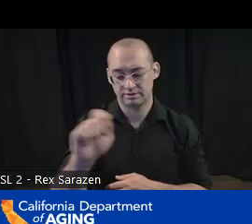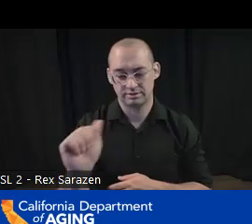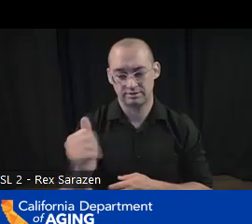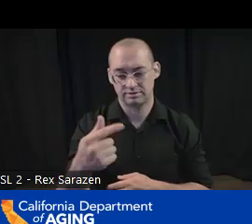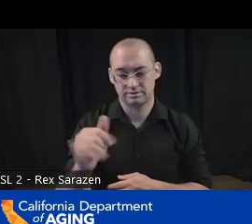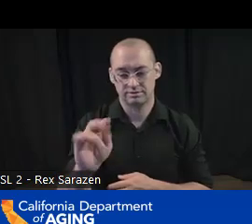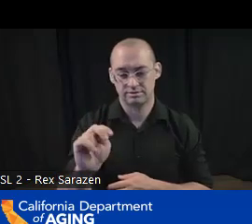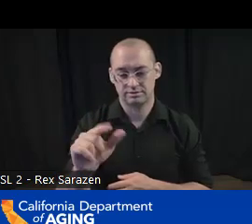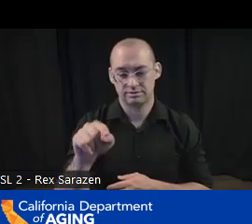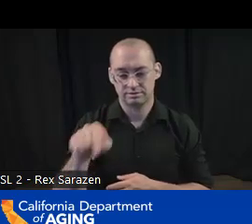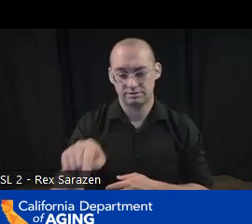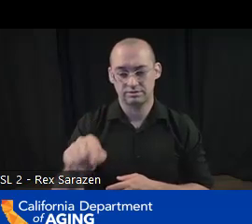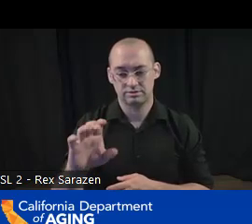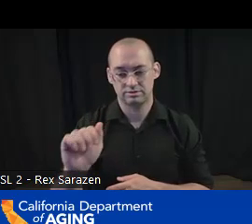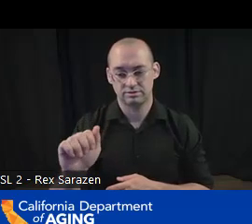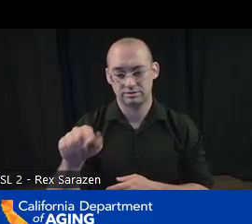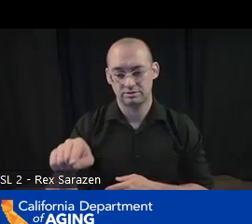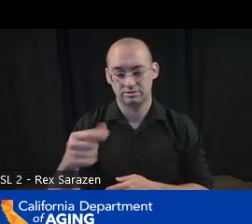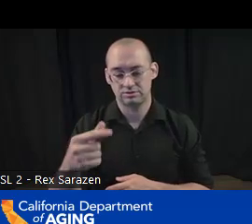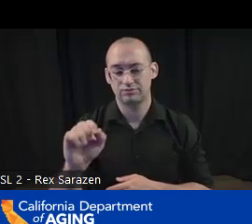@aging.ca.gov. Next slide.